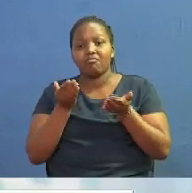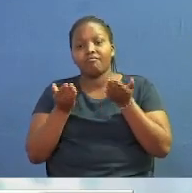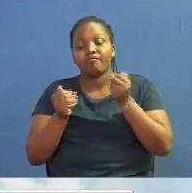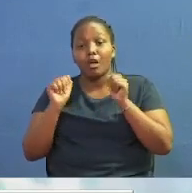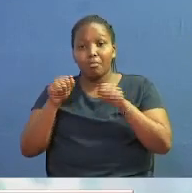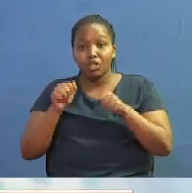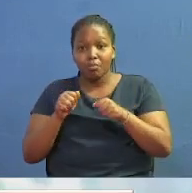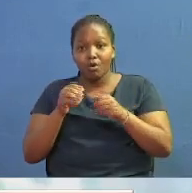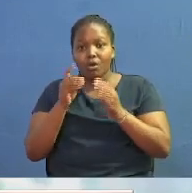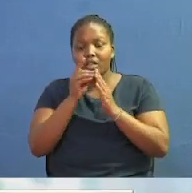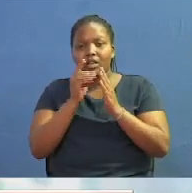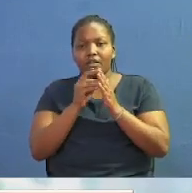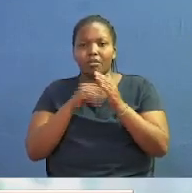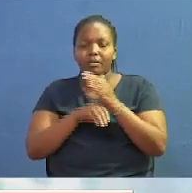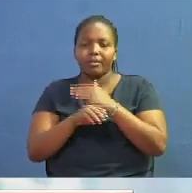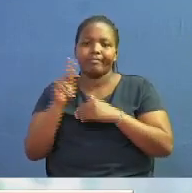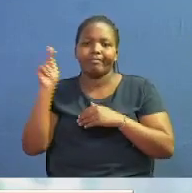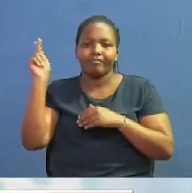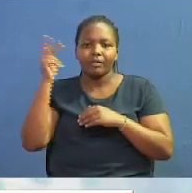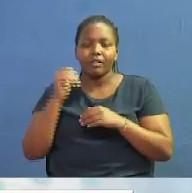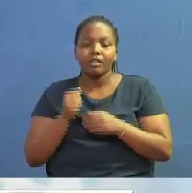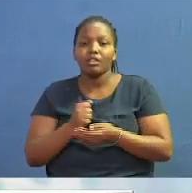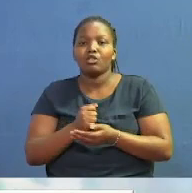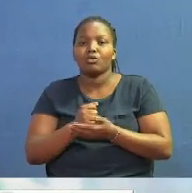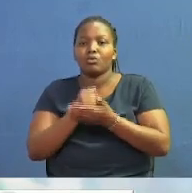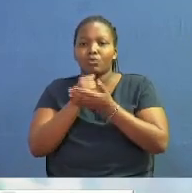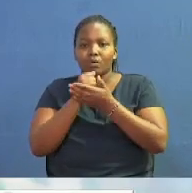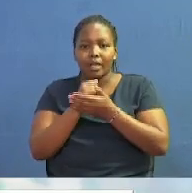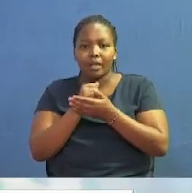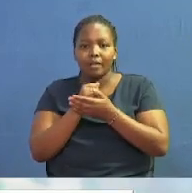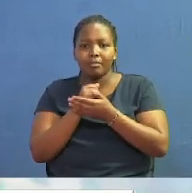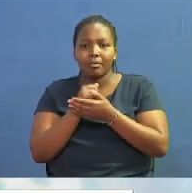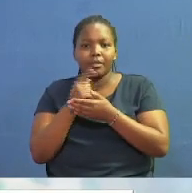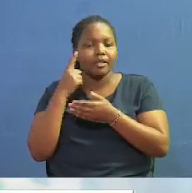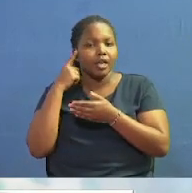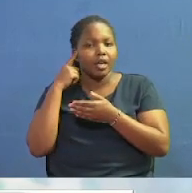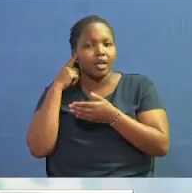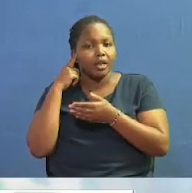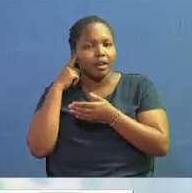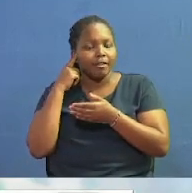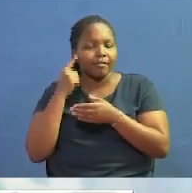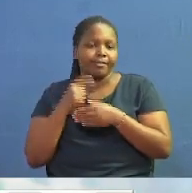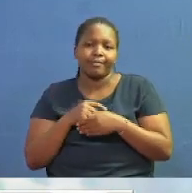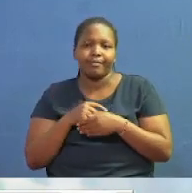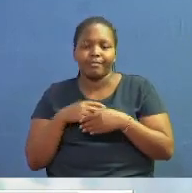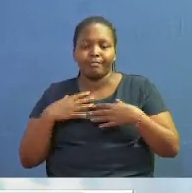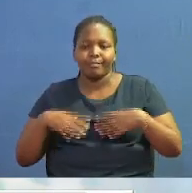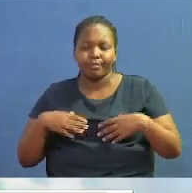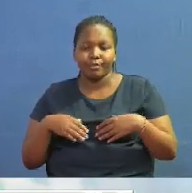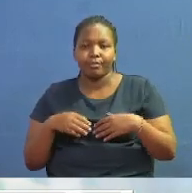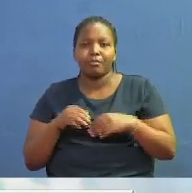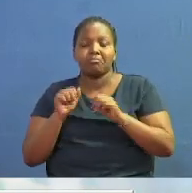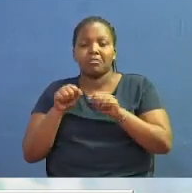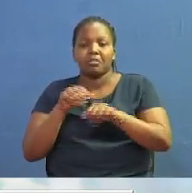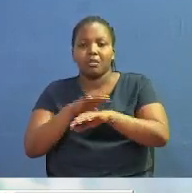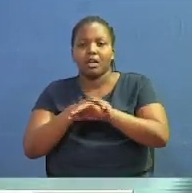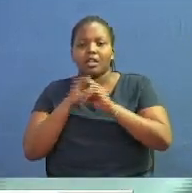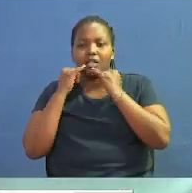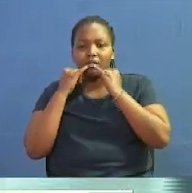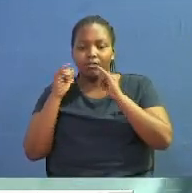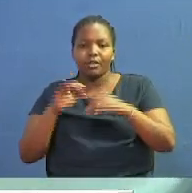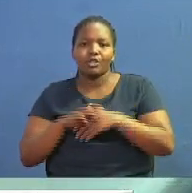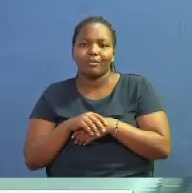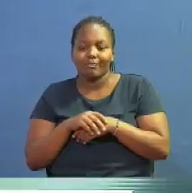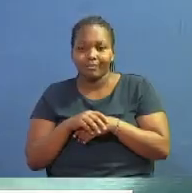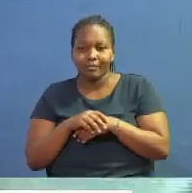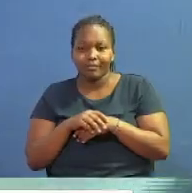persons with hearing impairment to access communication as any other person. And so there are a lot of